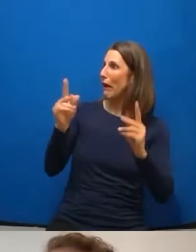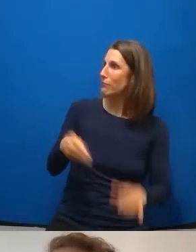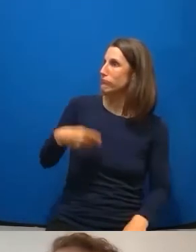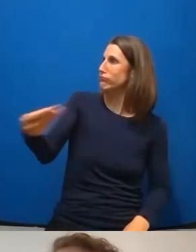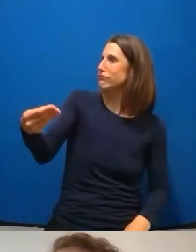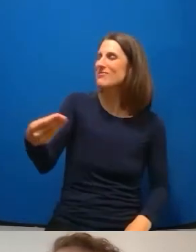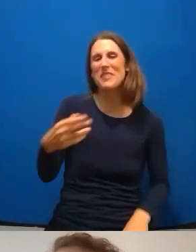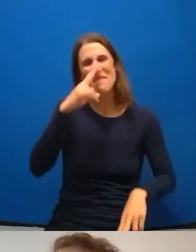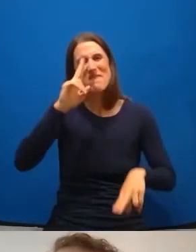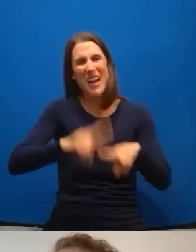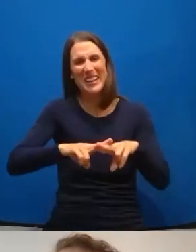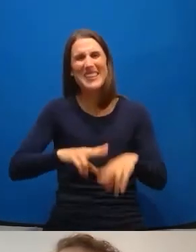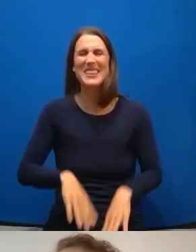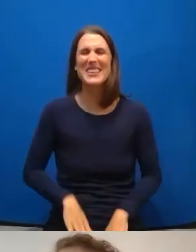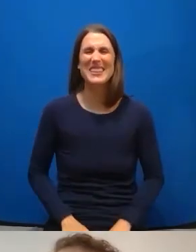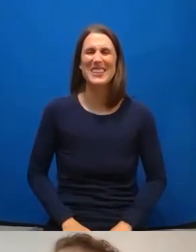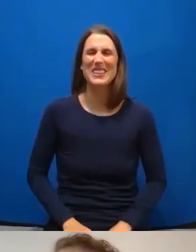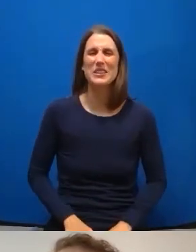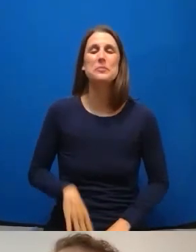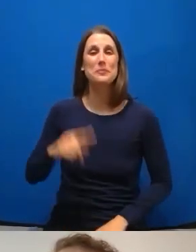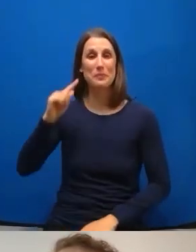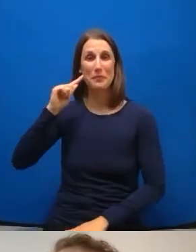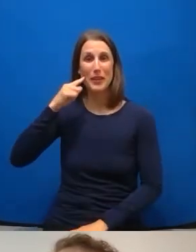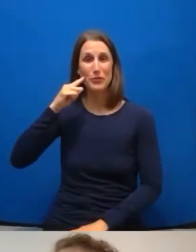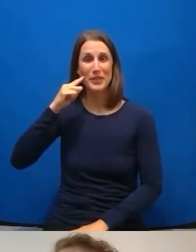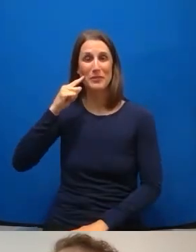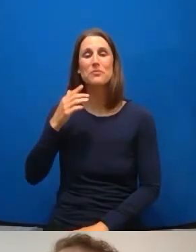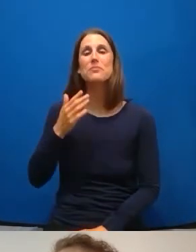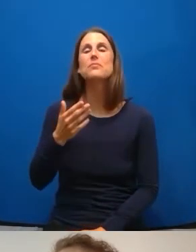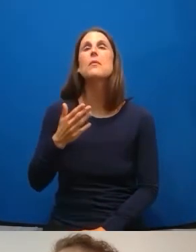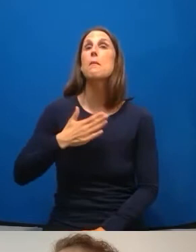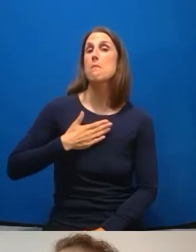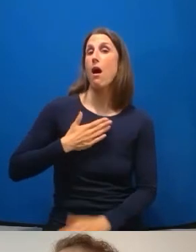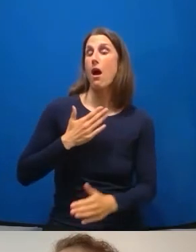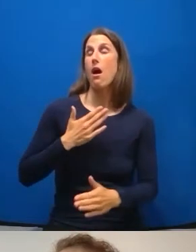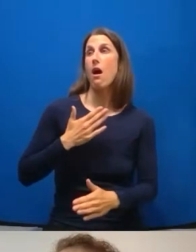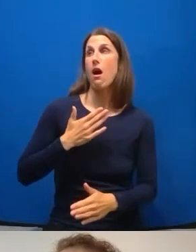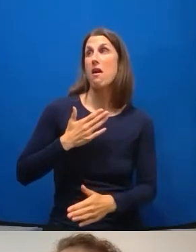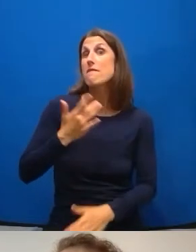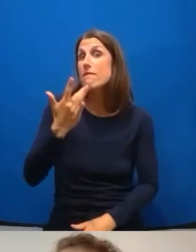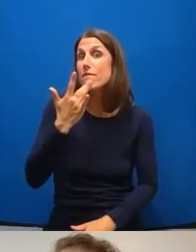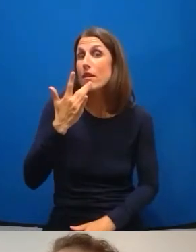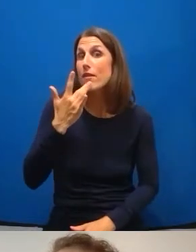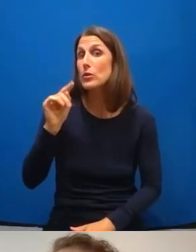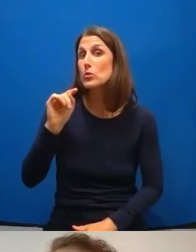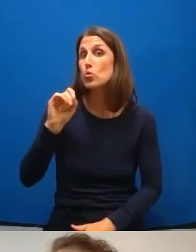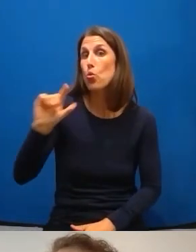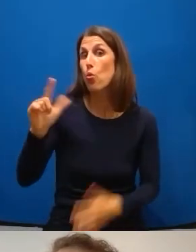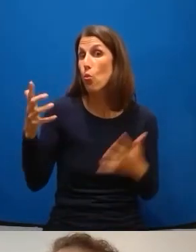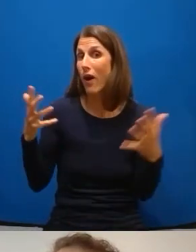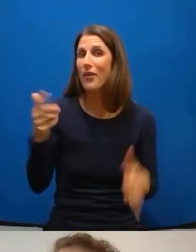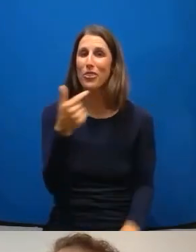That's fun. I think my favorite tool, or the most helpful tool for me, has definitely been the green